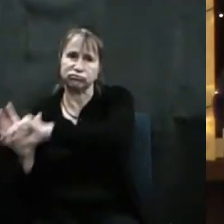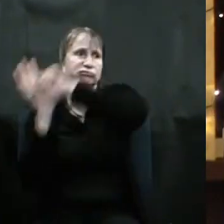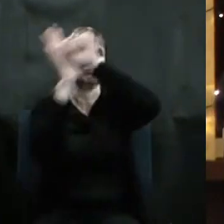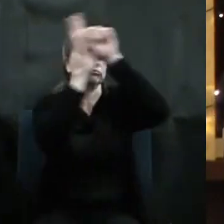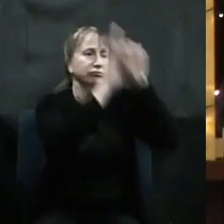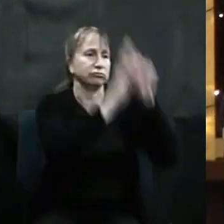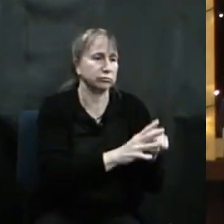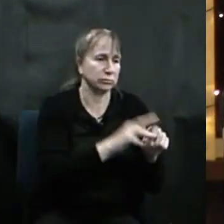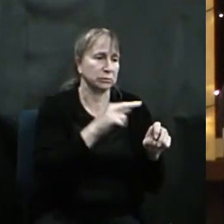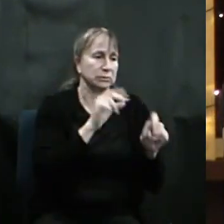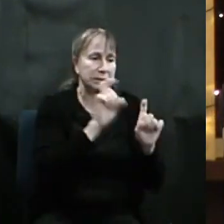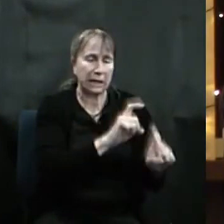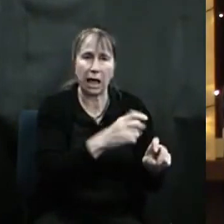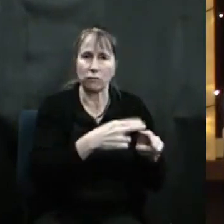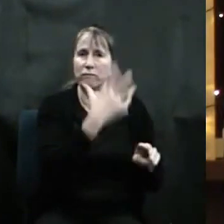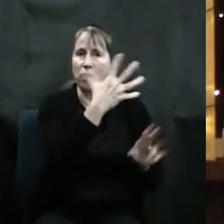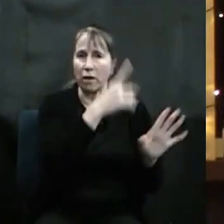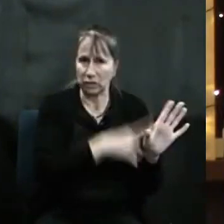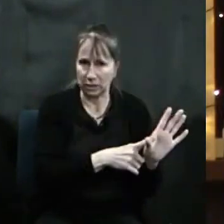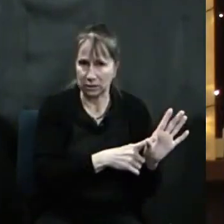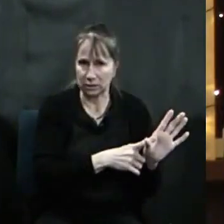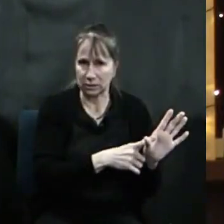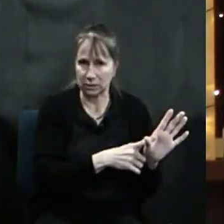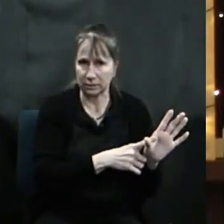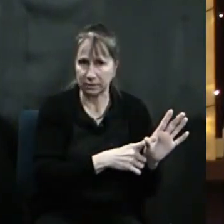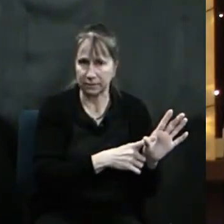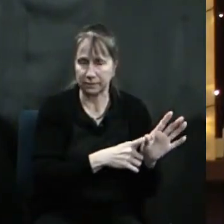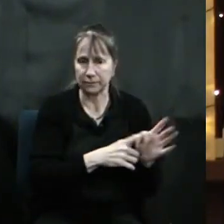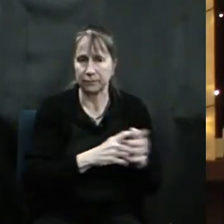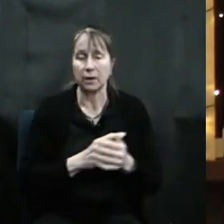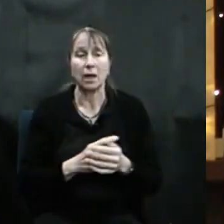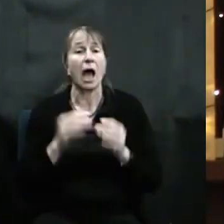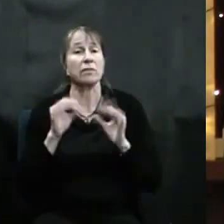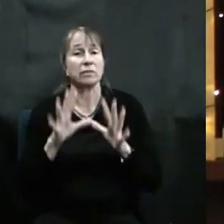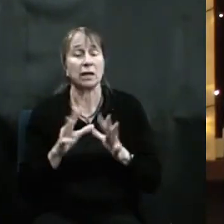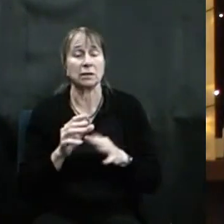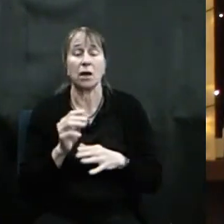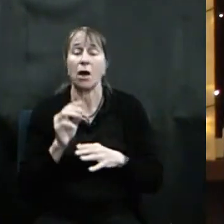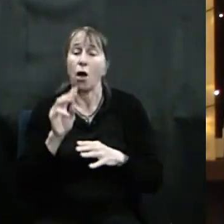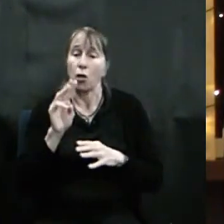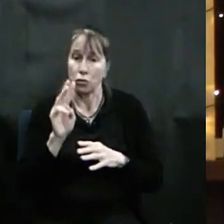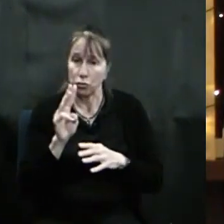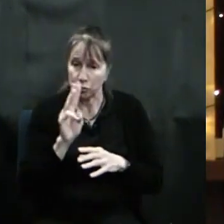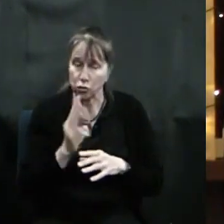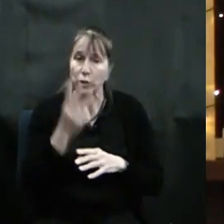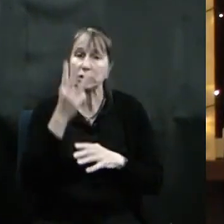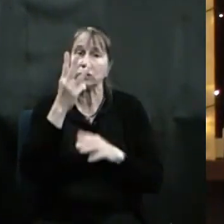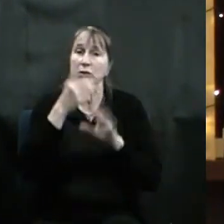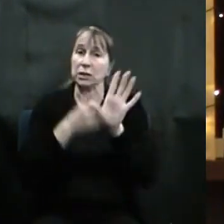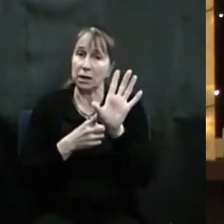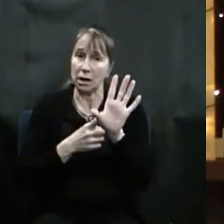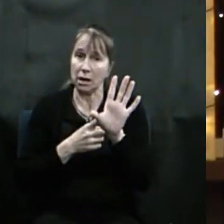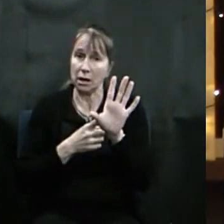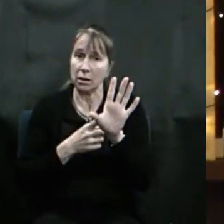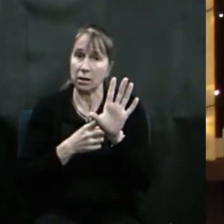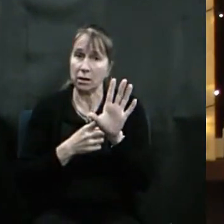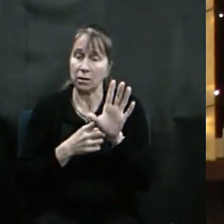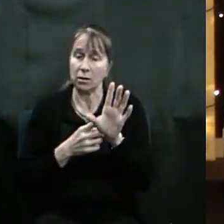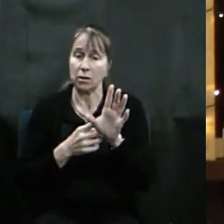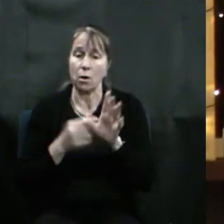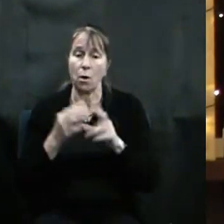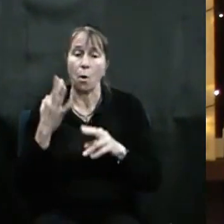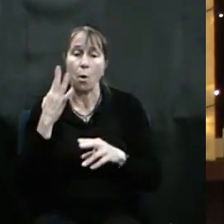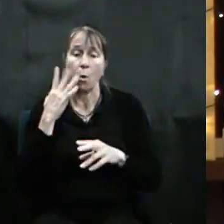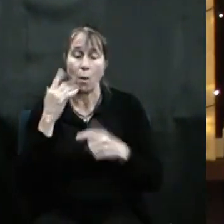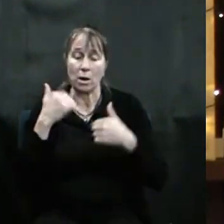in verse 1, it says, in the 30th year, in the fourth month, on the fifth day of the month, as I was among the exiles by the